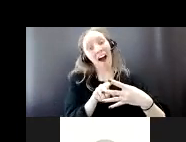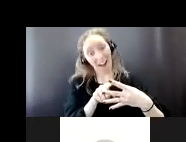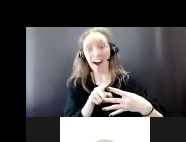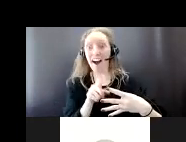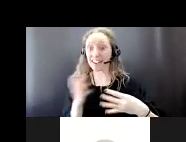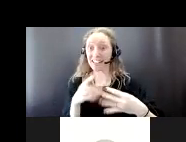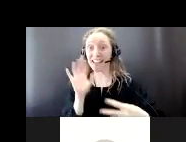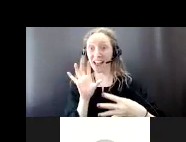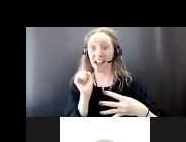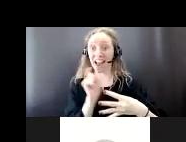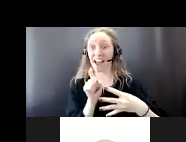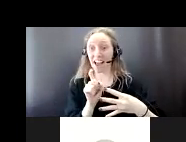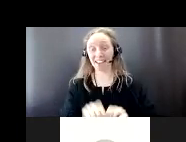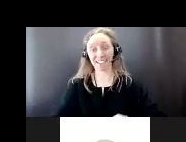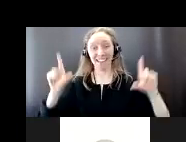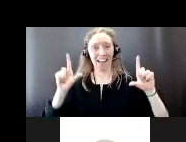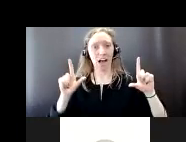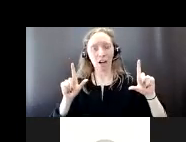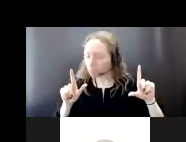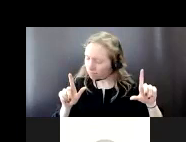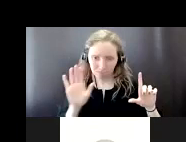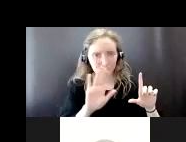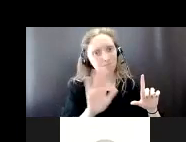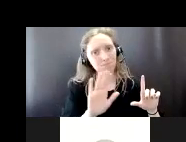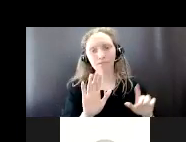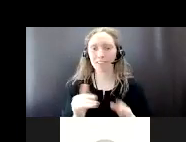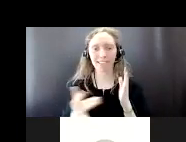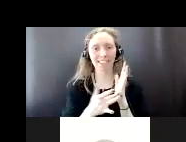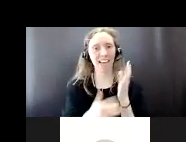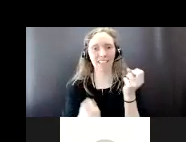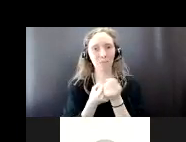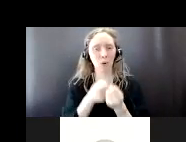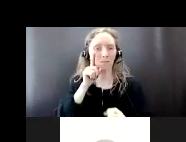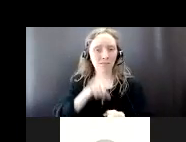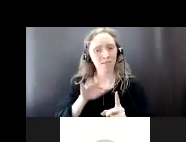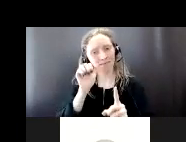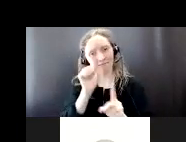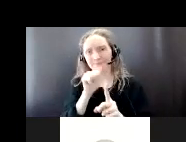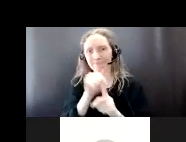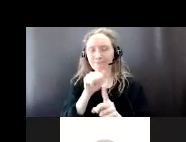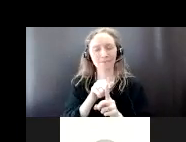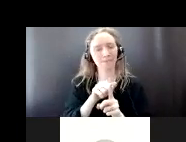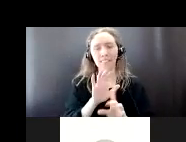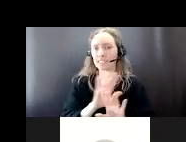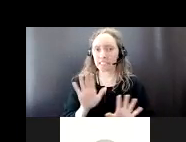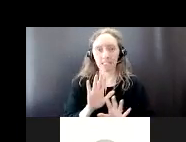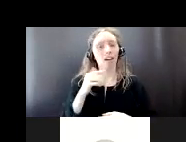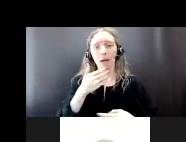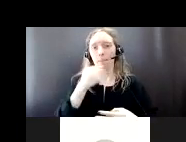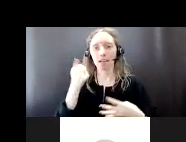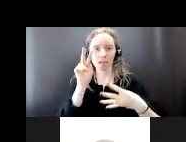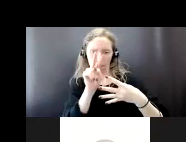people fall into the tech support scam. Another variation of fraud initiated online is pop-ups.